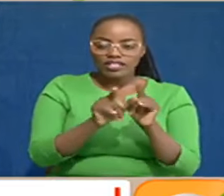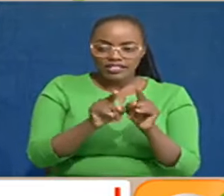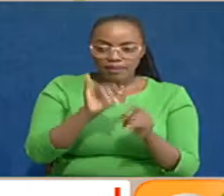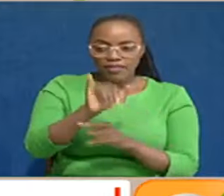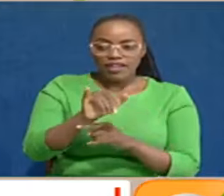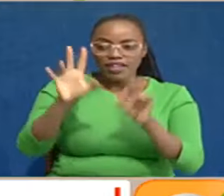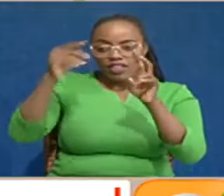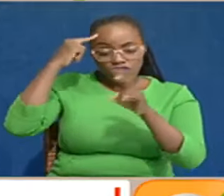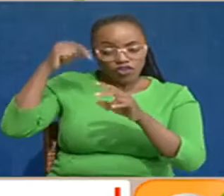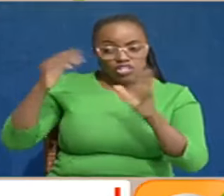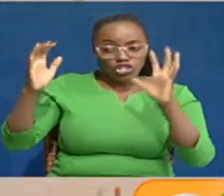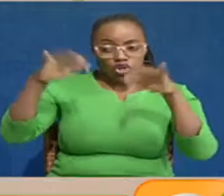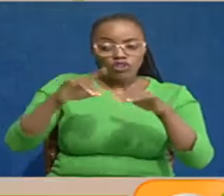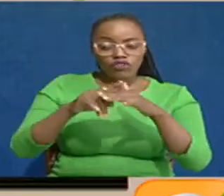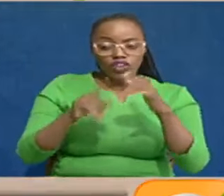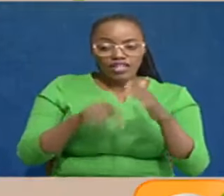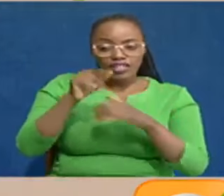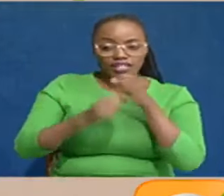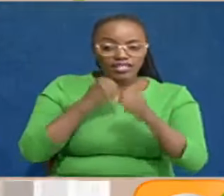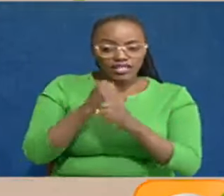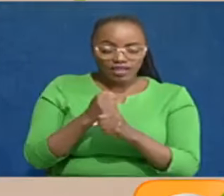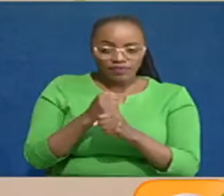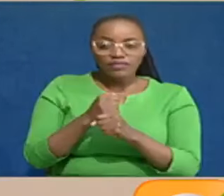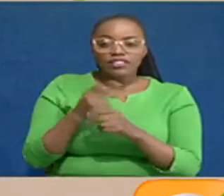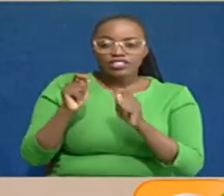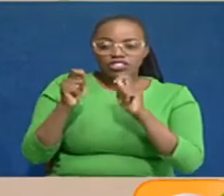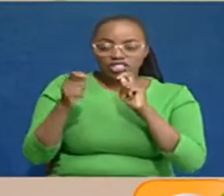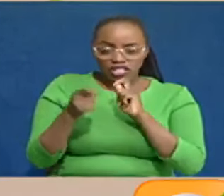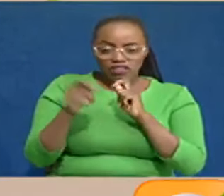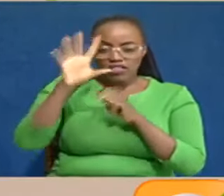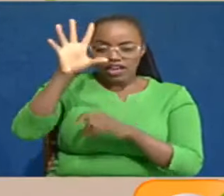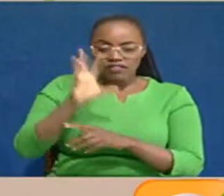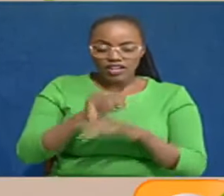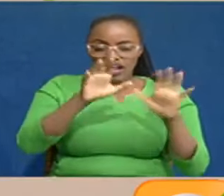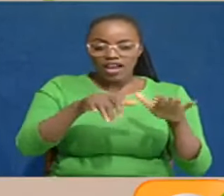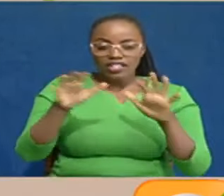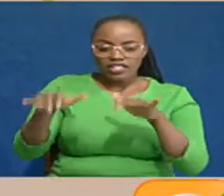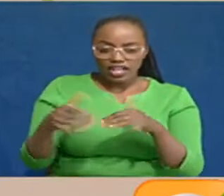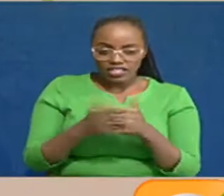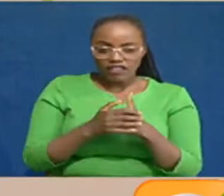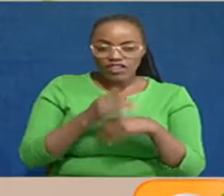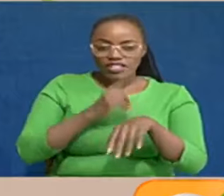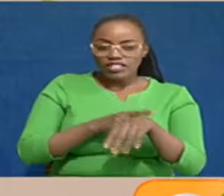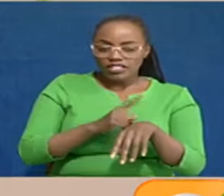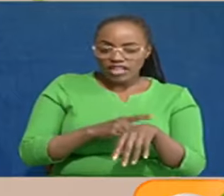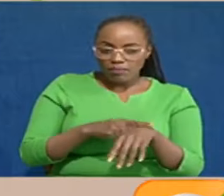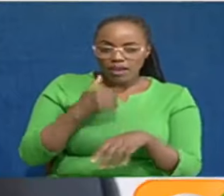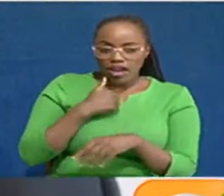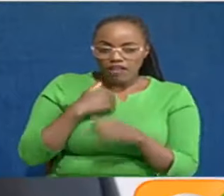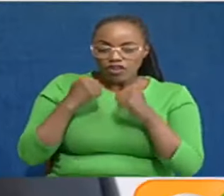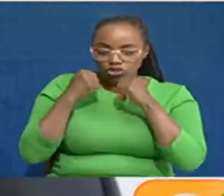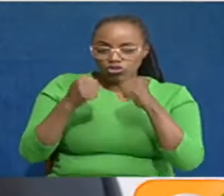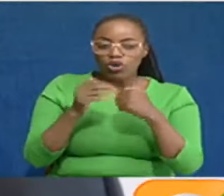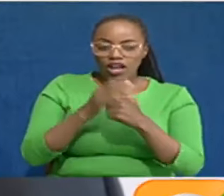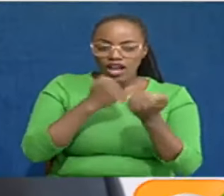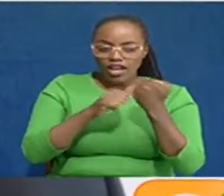the theme for the conference this year is revitalizing African agriculture. Time for bold action.